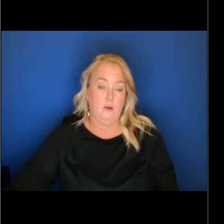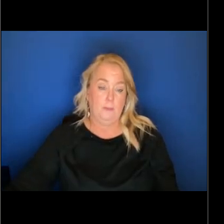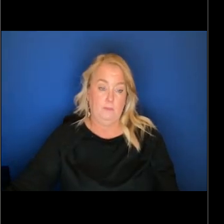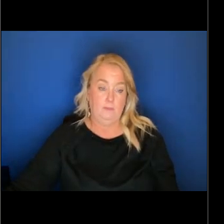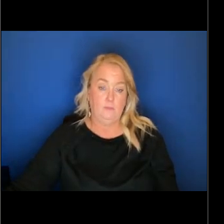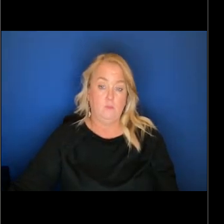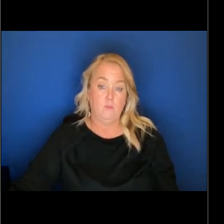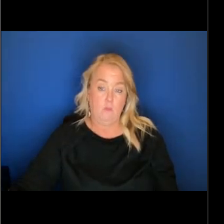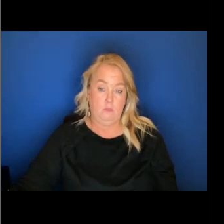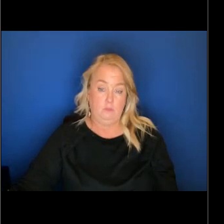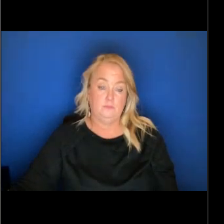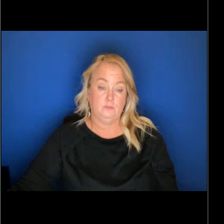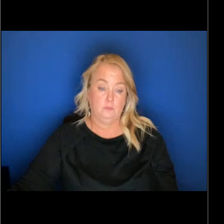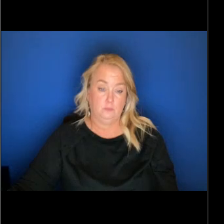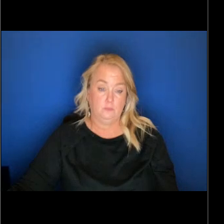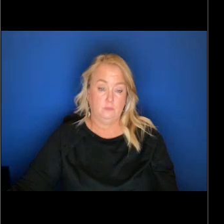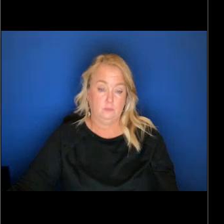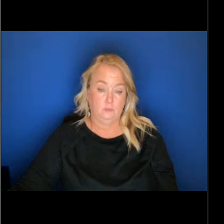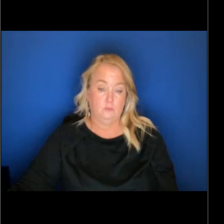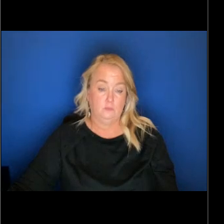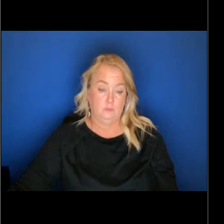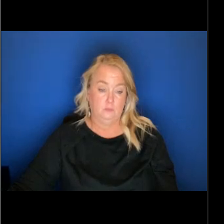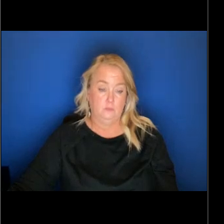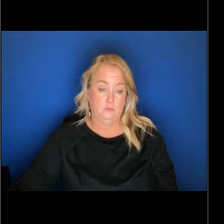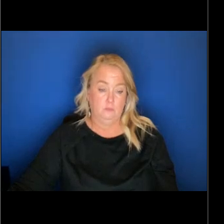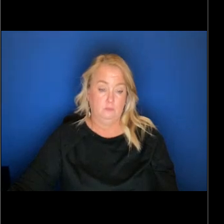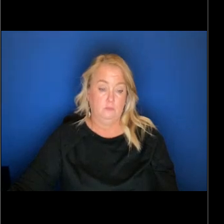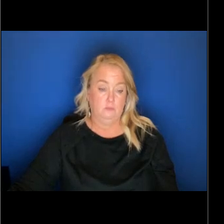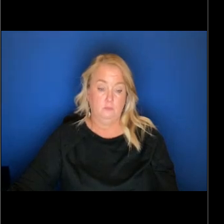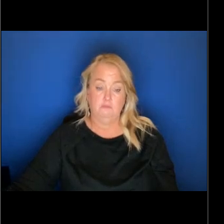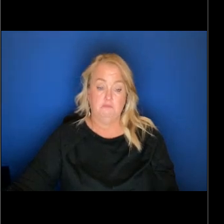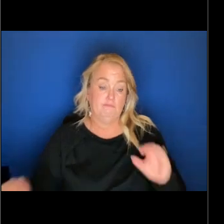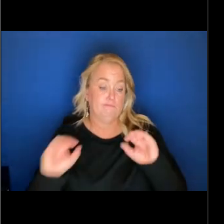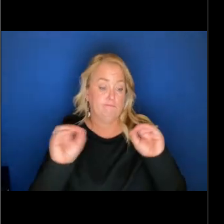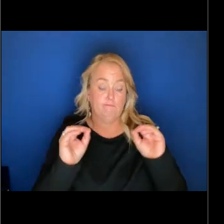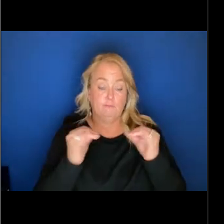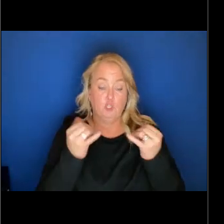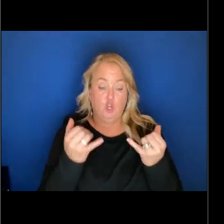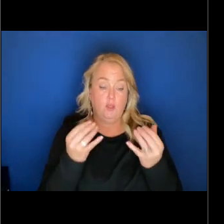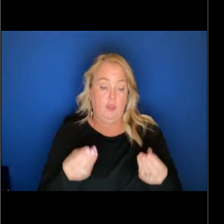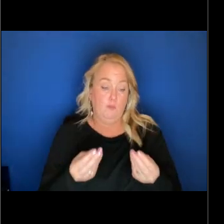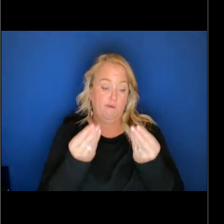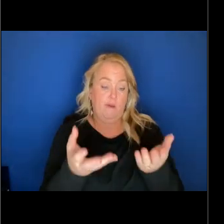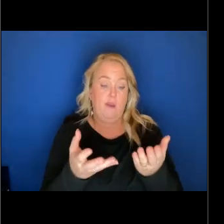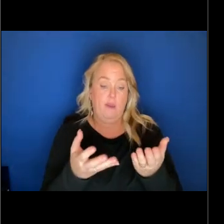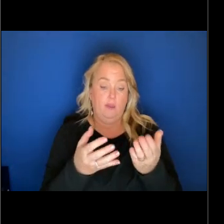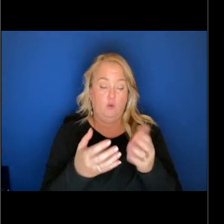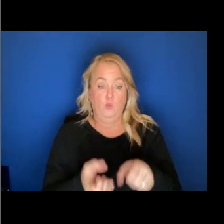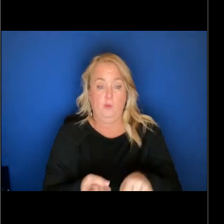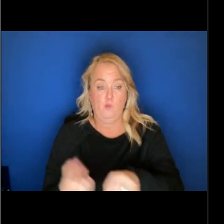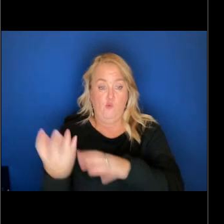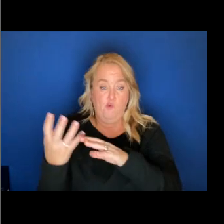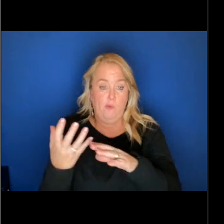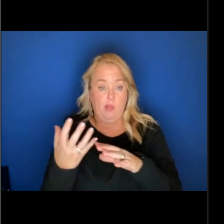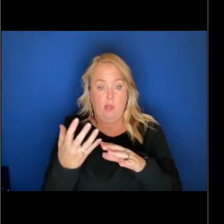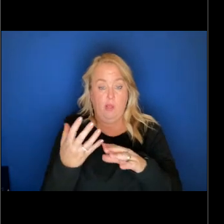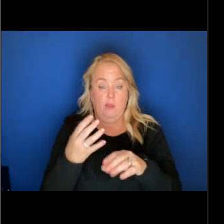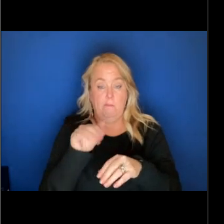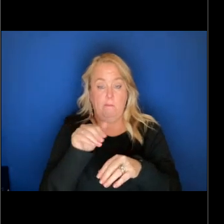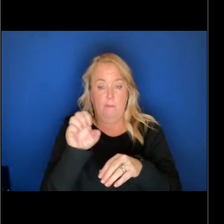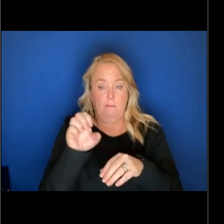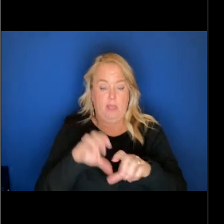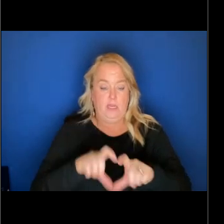No cabinet manufacturers currently offer removable base cabinets in their standard